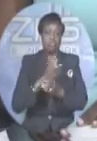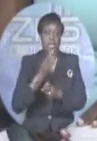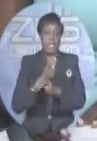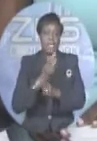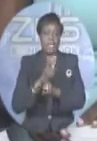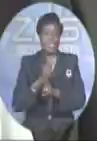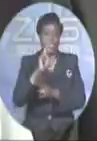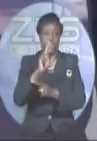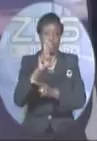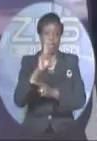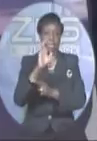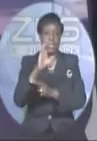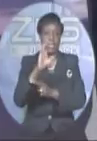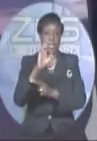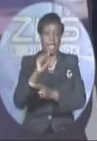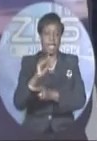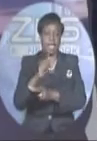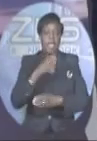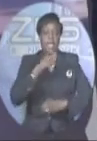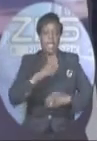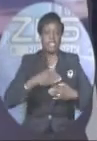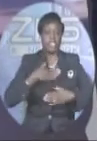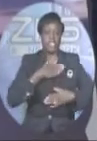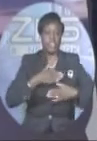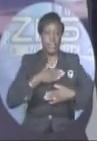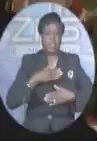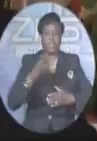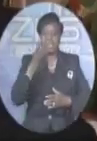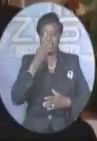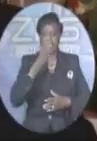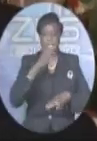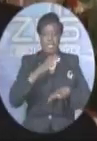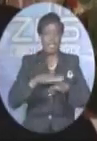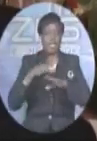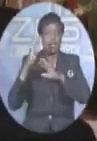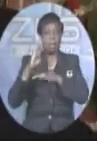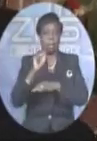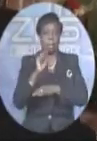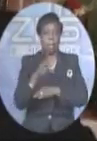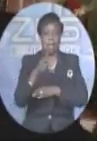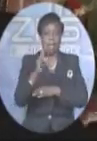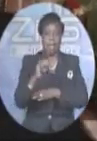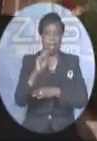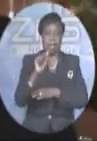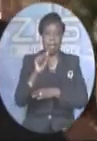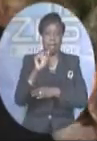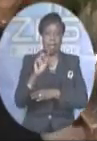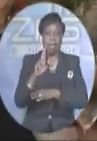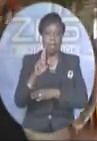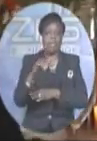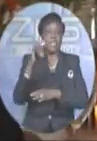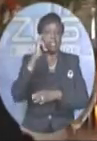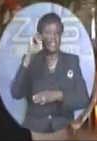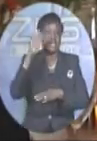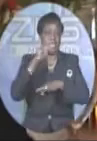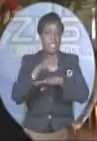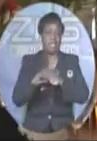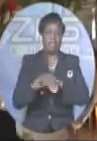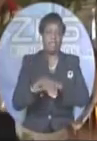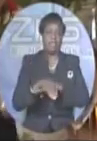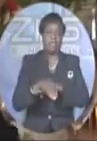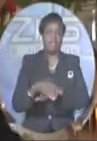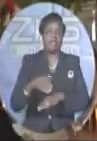Authority, U.R.C.A., enjoyed a gala dinner at the Bahamar Convention Center last evening, just hours after the official opening